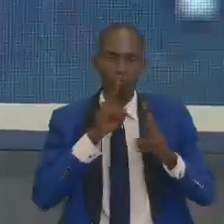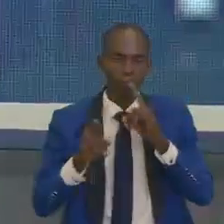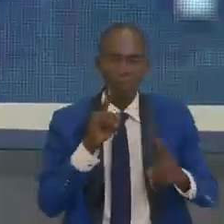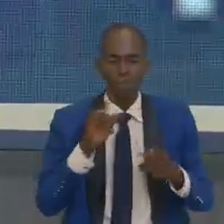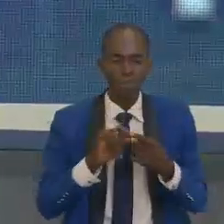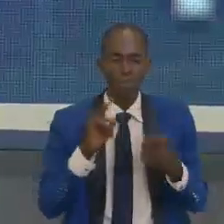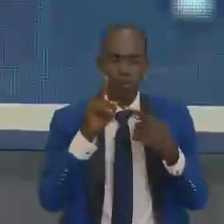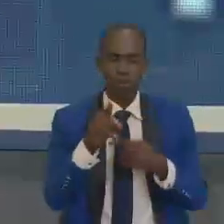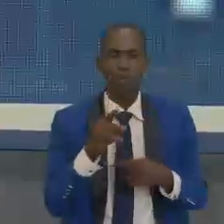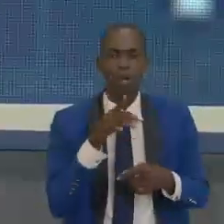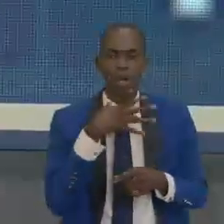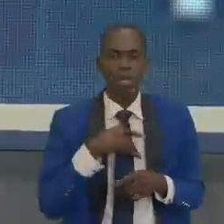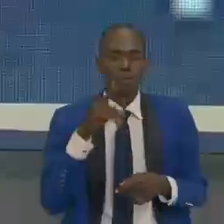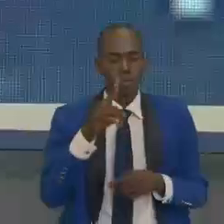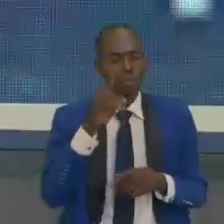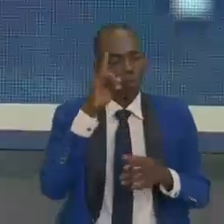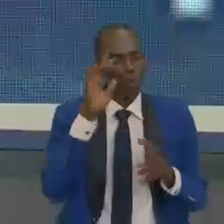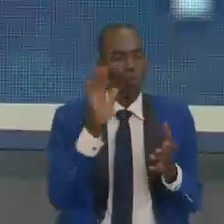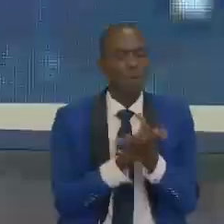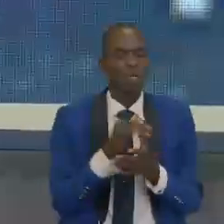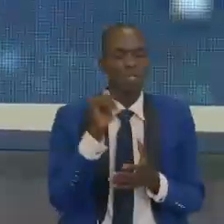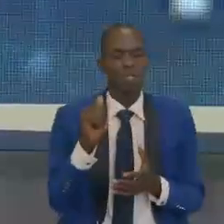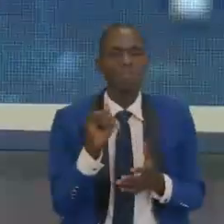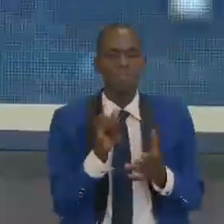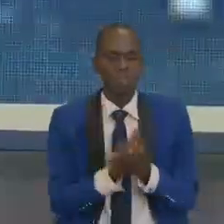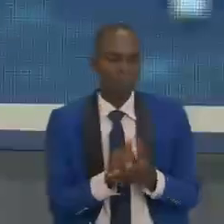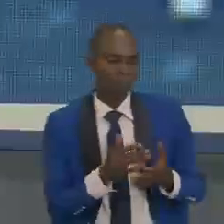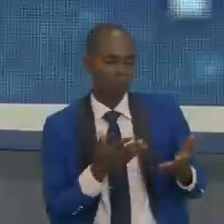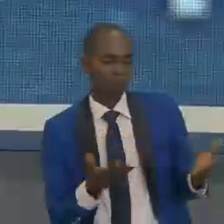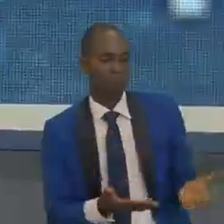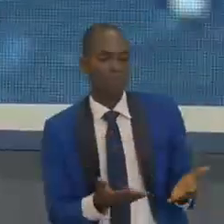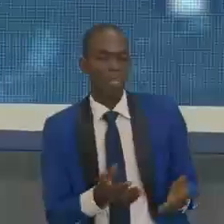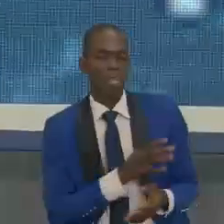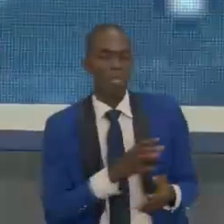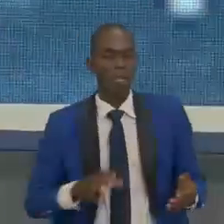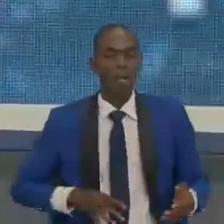and you believe that here is Christ, my healer,